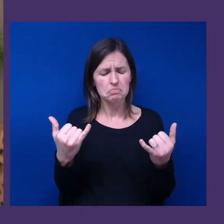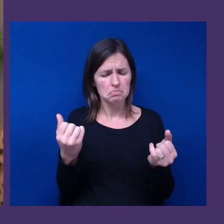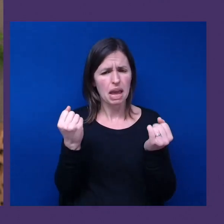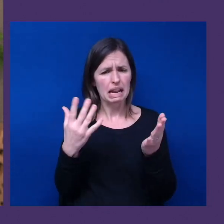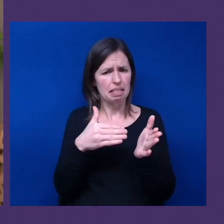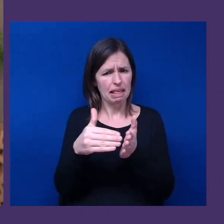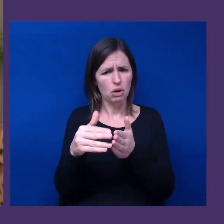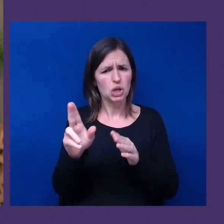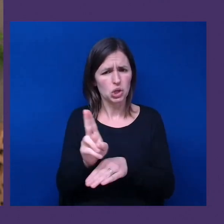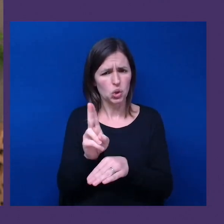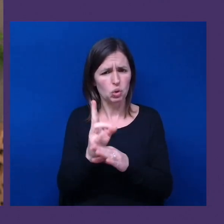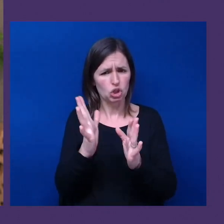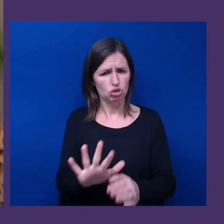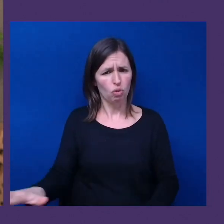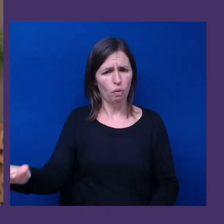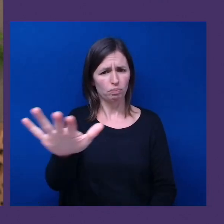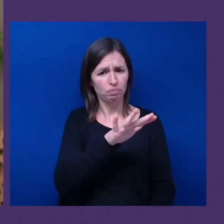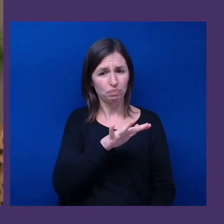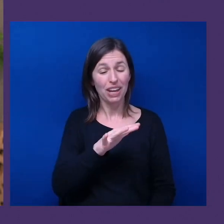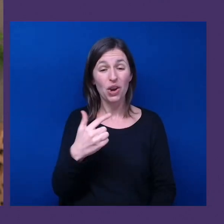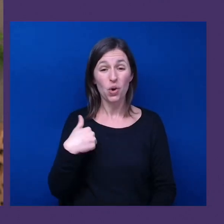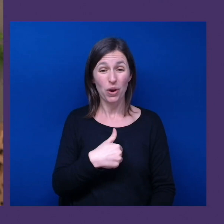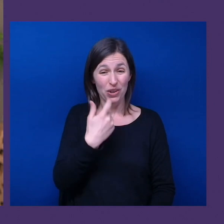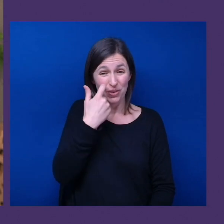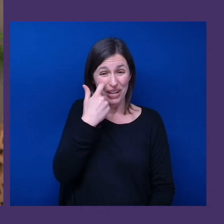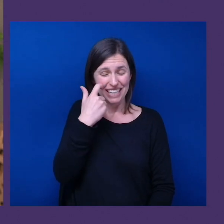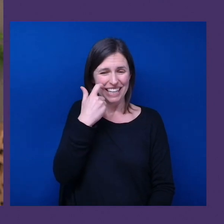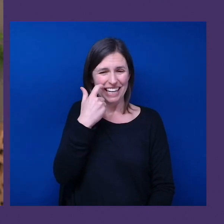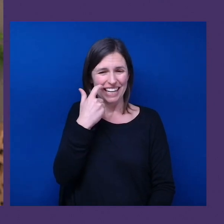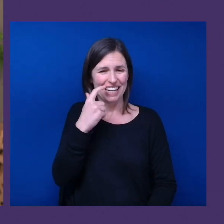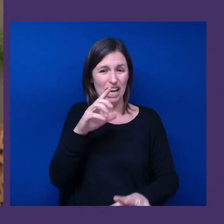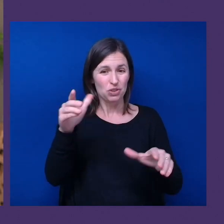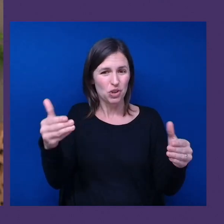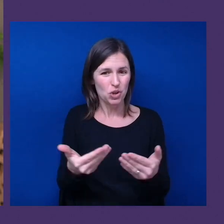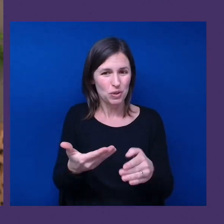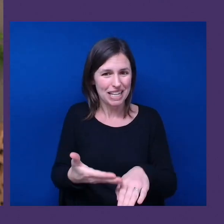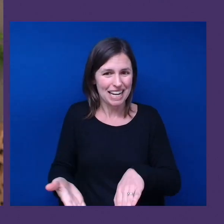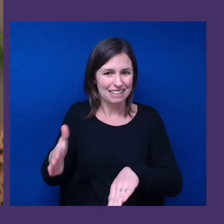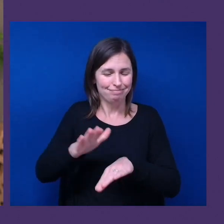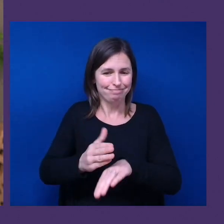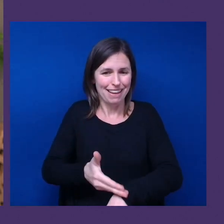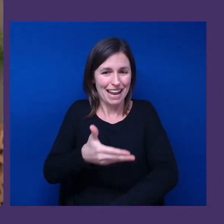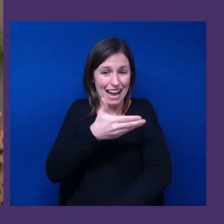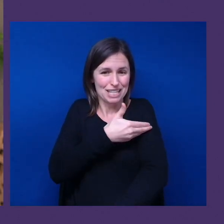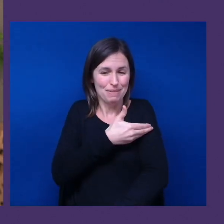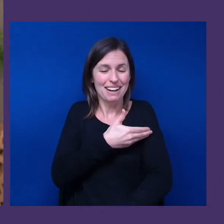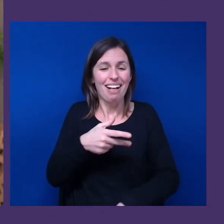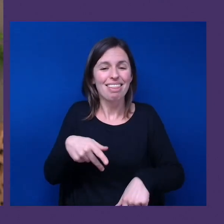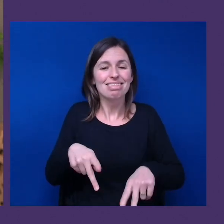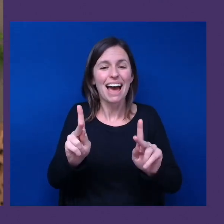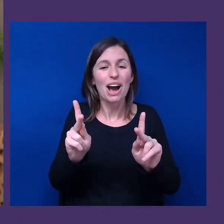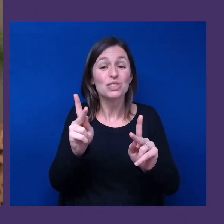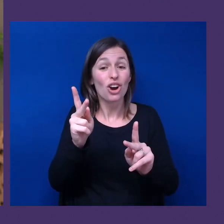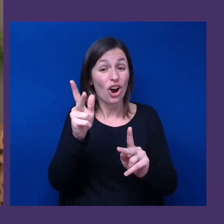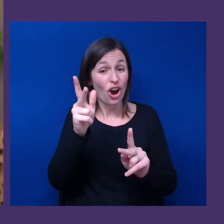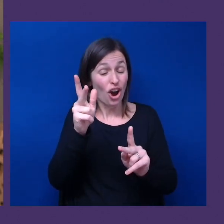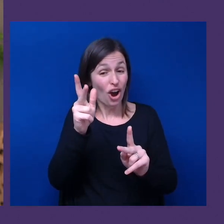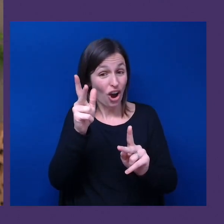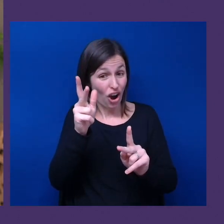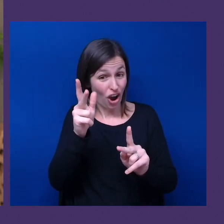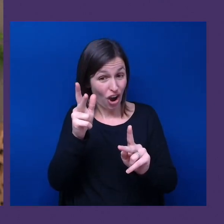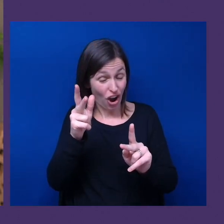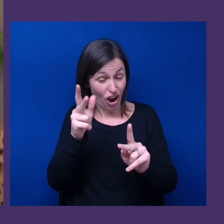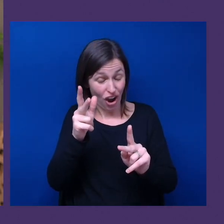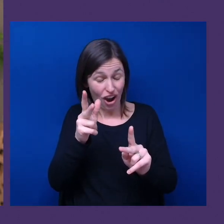recently introduced an enhancement to Seeing AI that allows it to do audio descriptions of videos. Let's take a